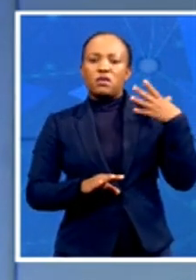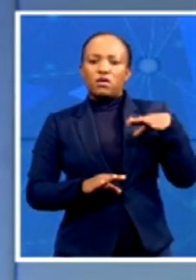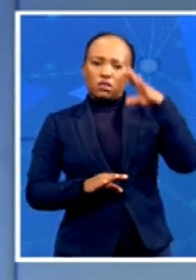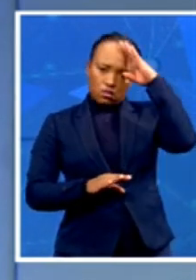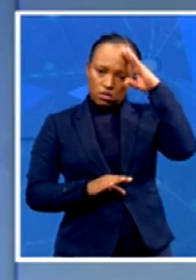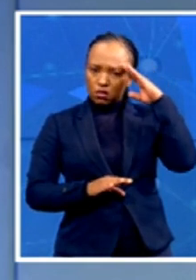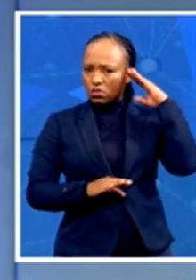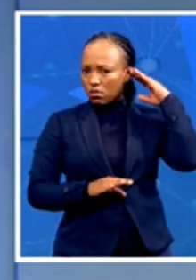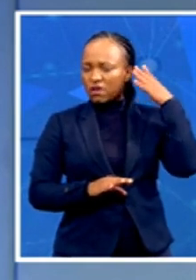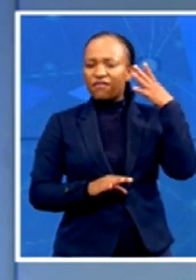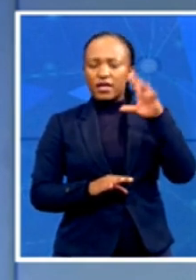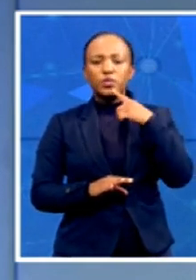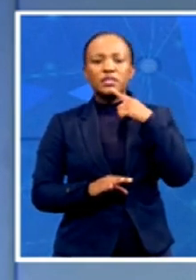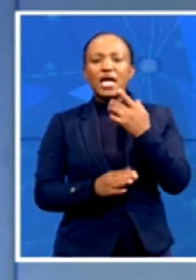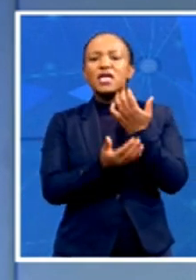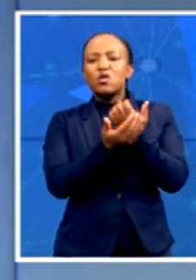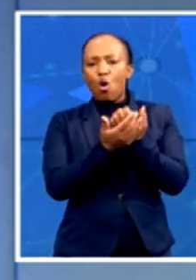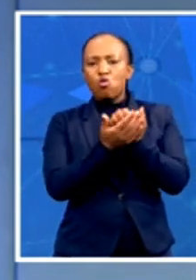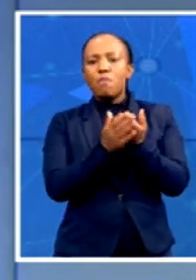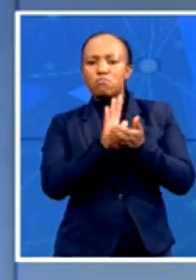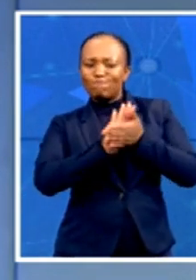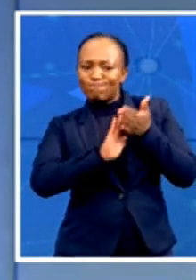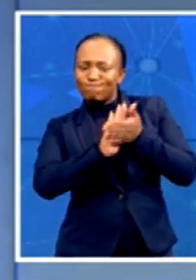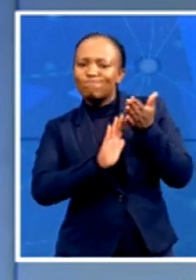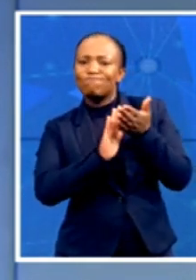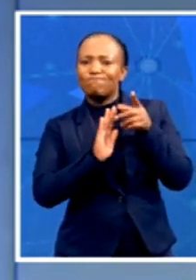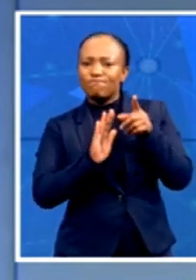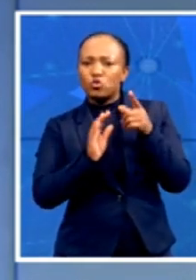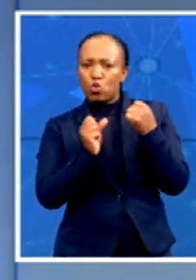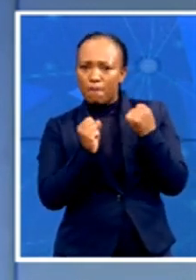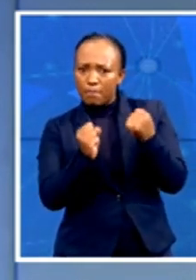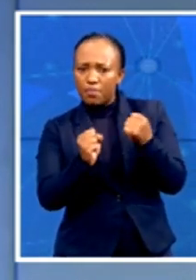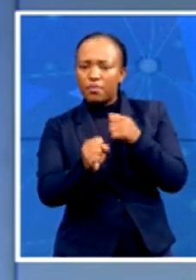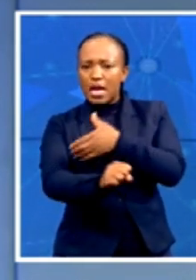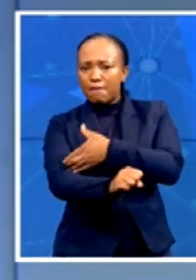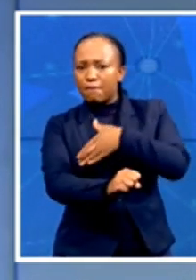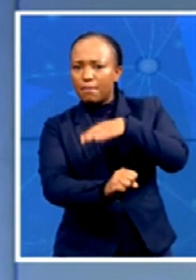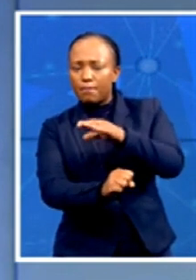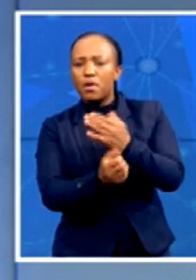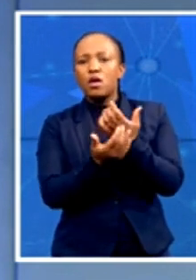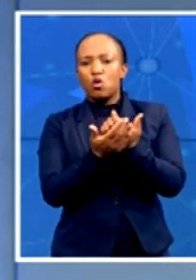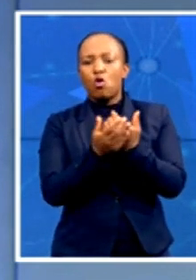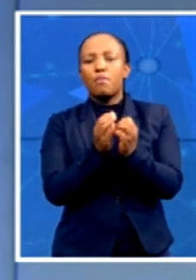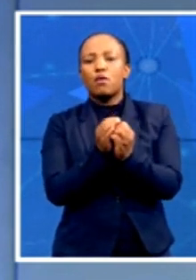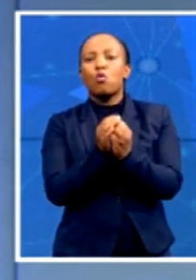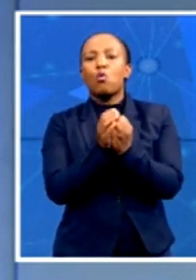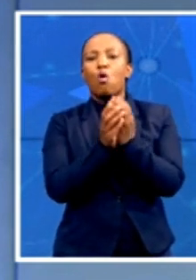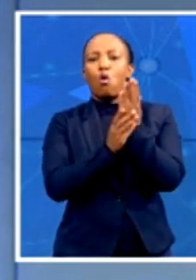it fuels and powers our economic growth. Now, the focus is